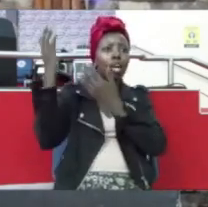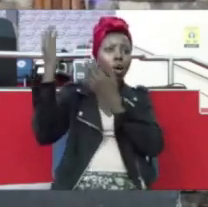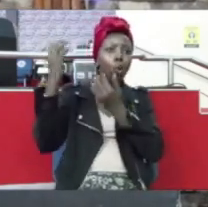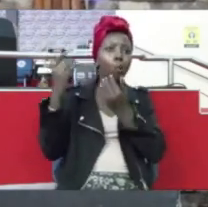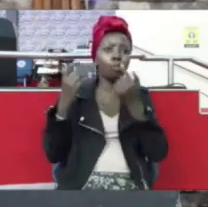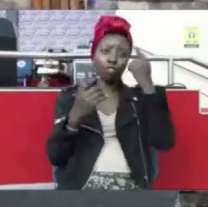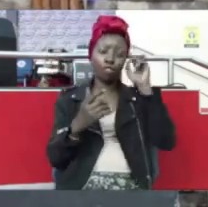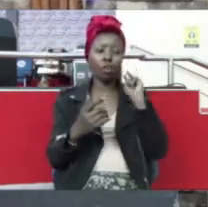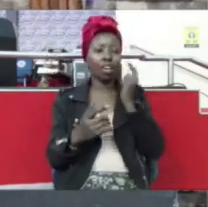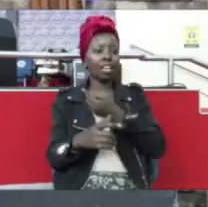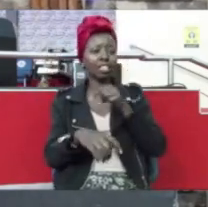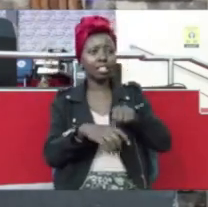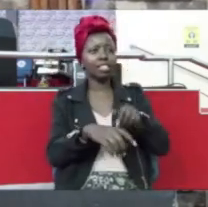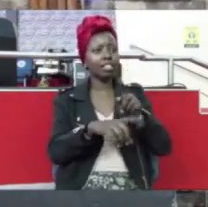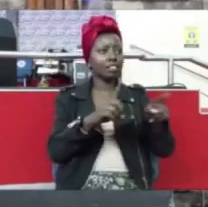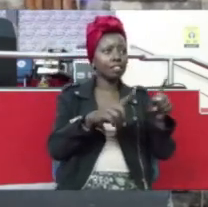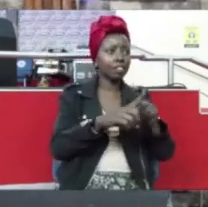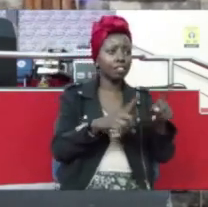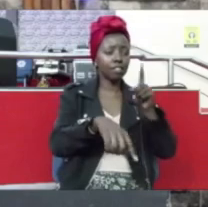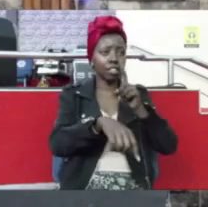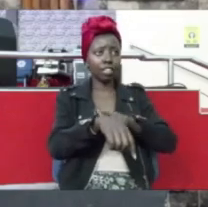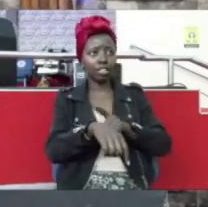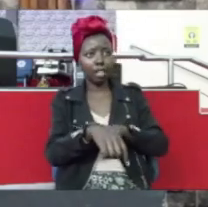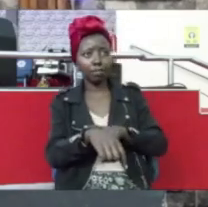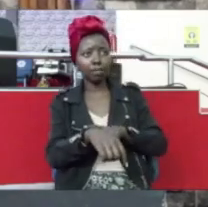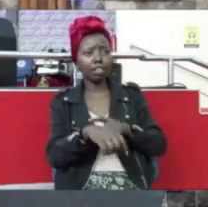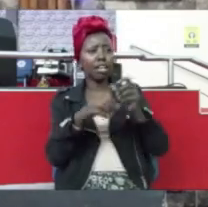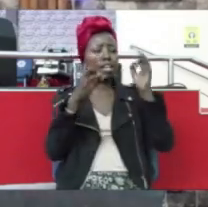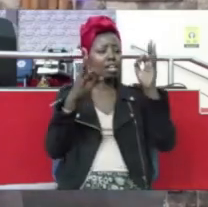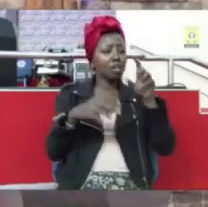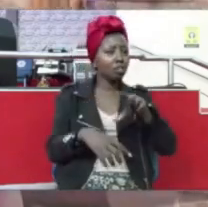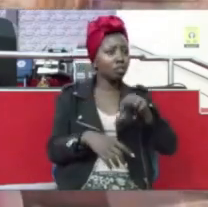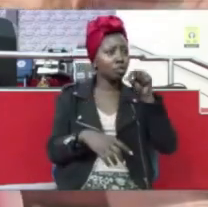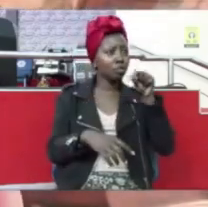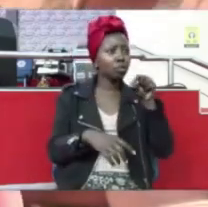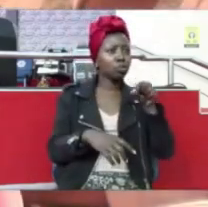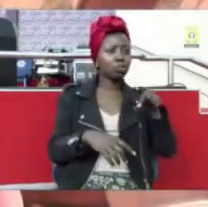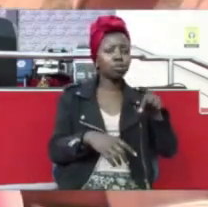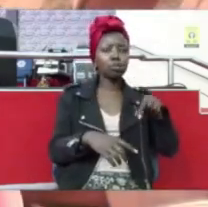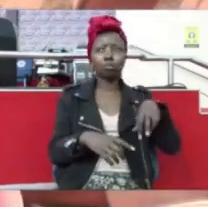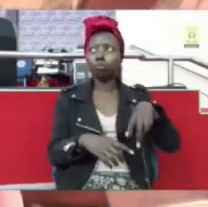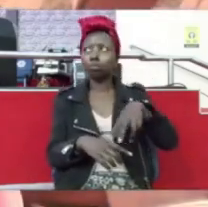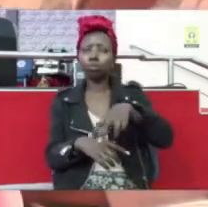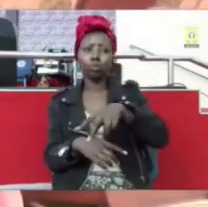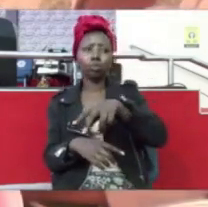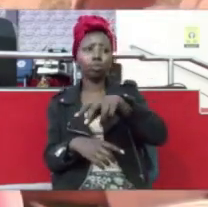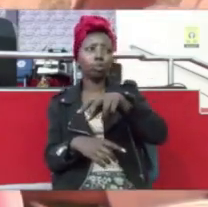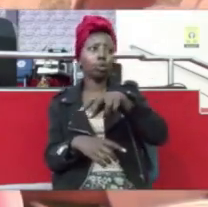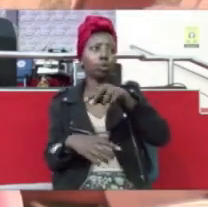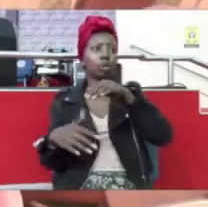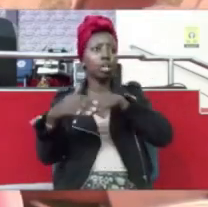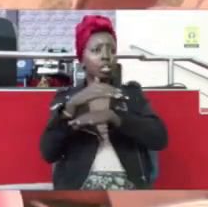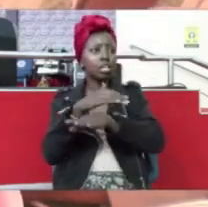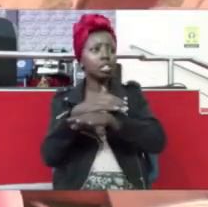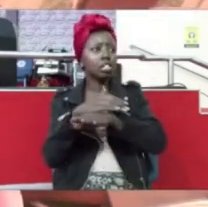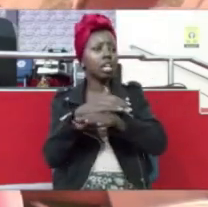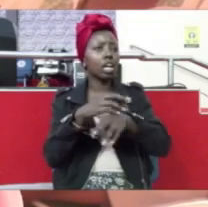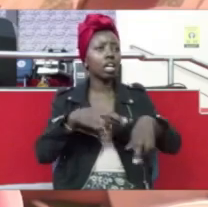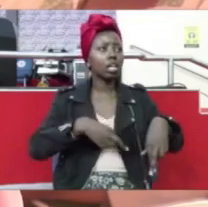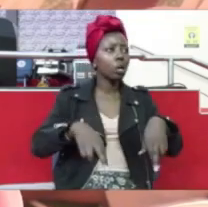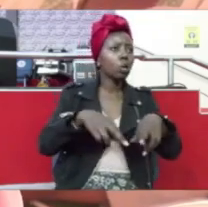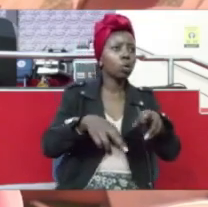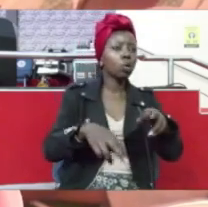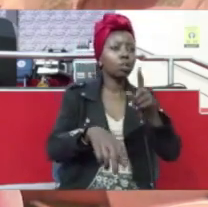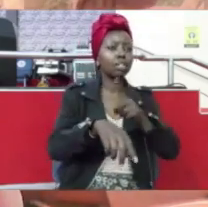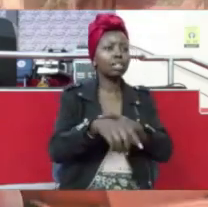kufanya kile ambacho tunatakikana kufanya. If you chose to walk into the streets when it is cold, the month